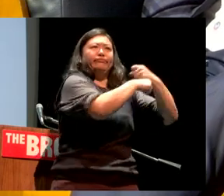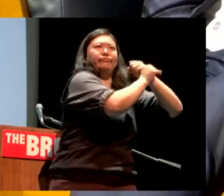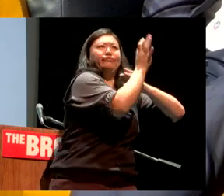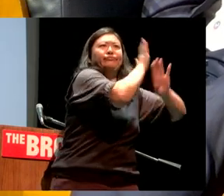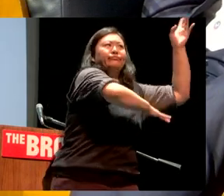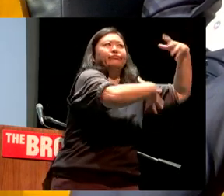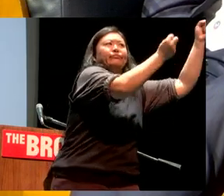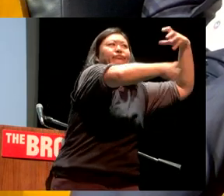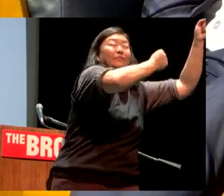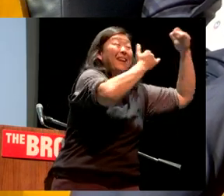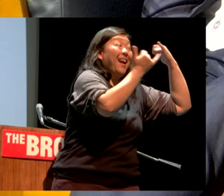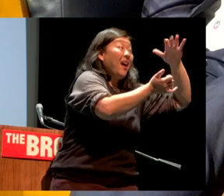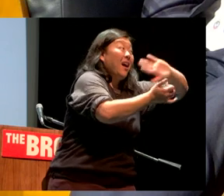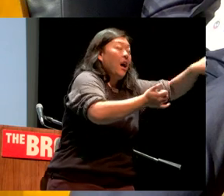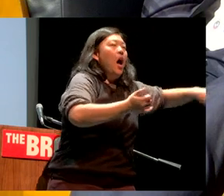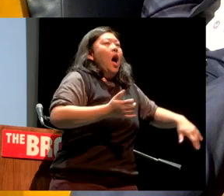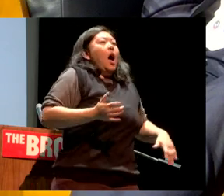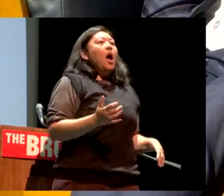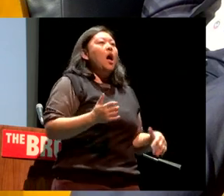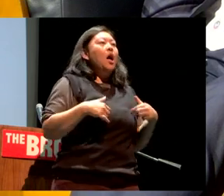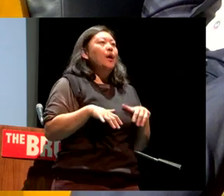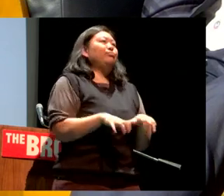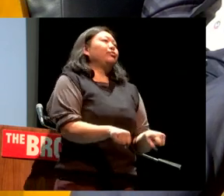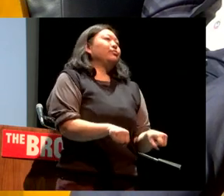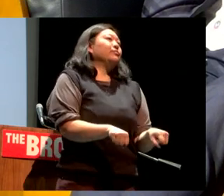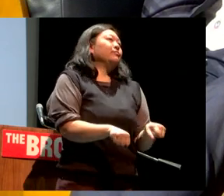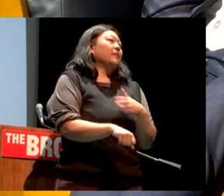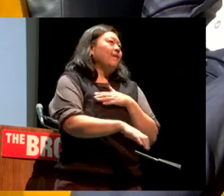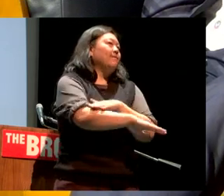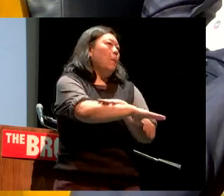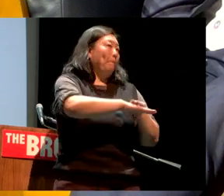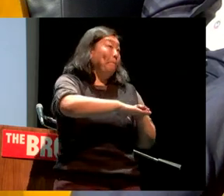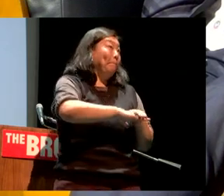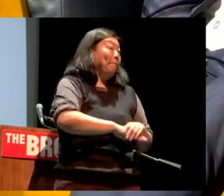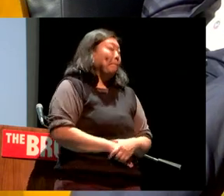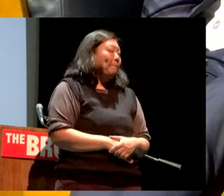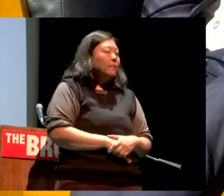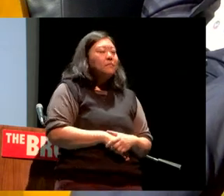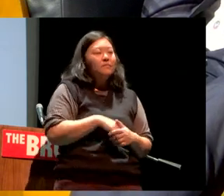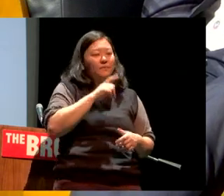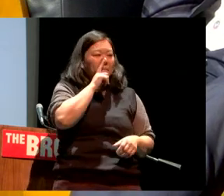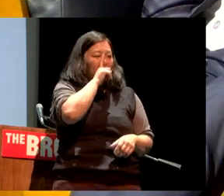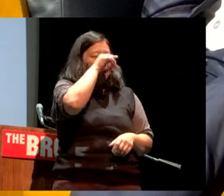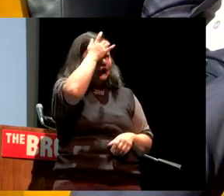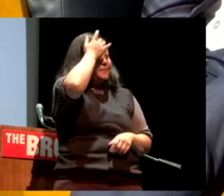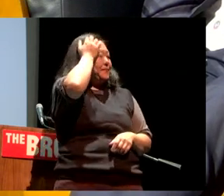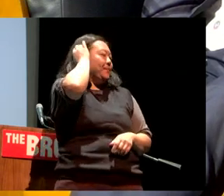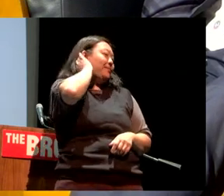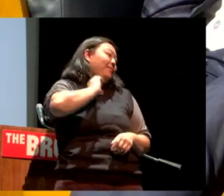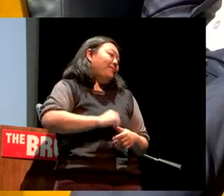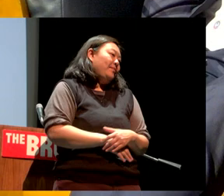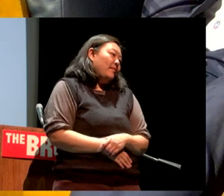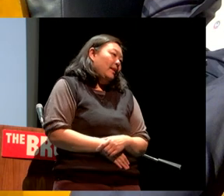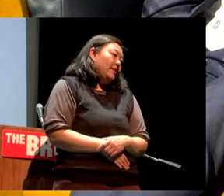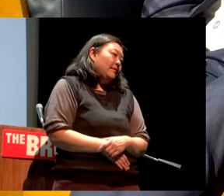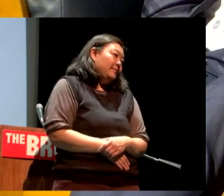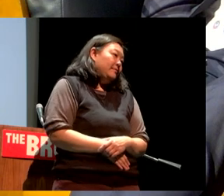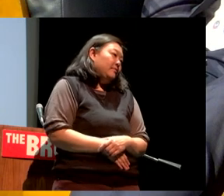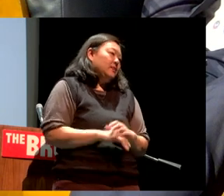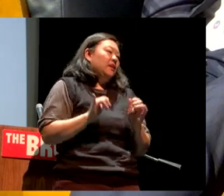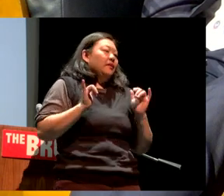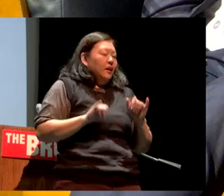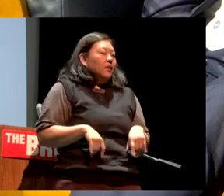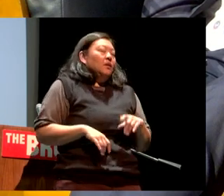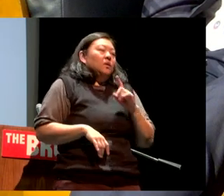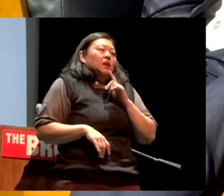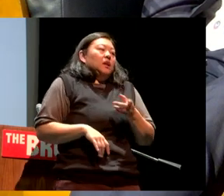very early adopter, and you're, you know, quite, how do you say, forgiving. Sometimes